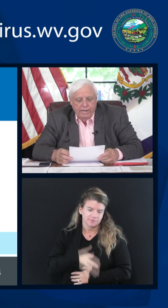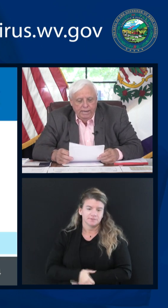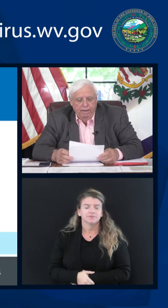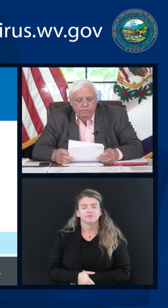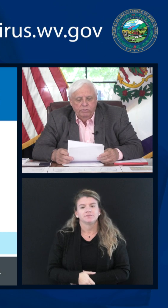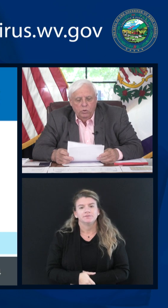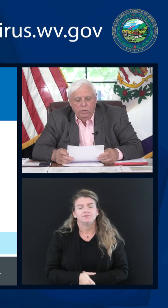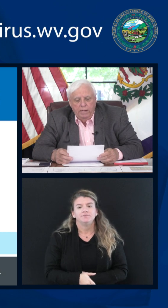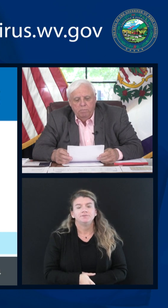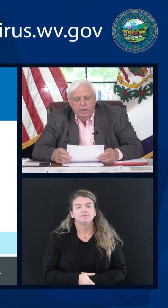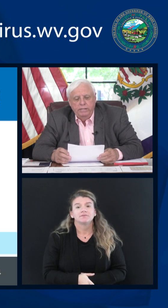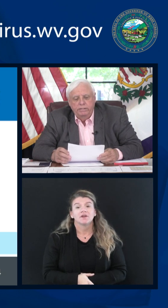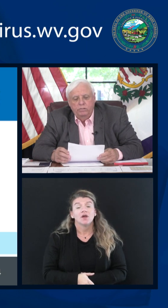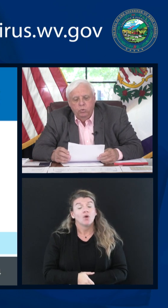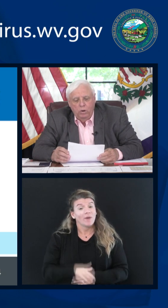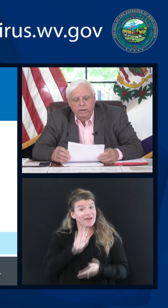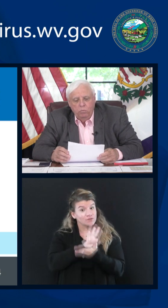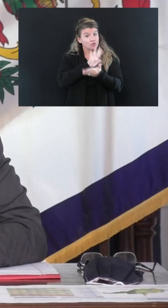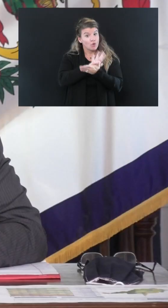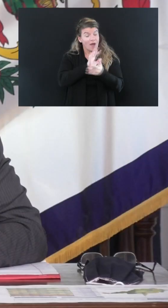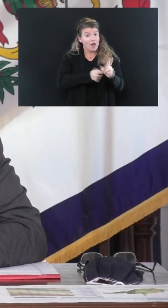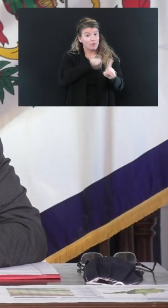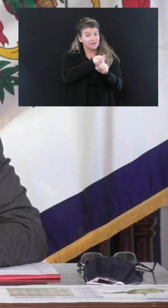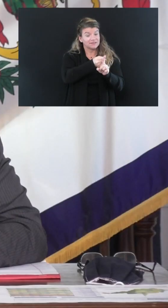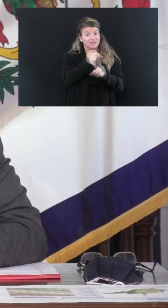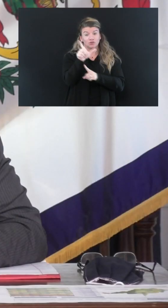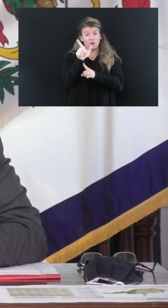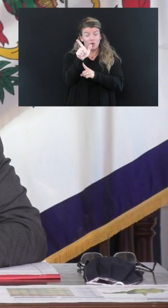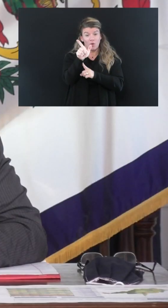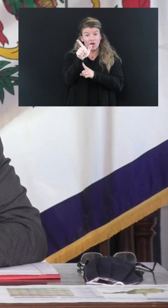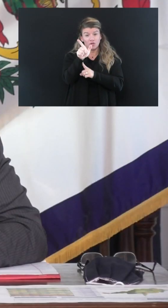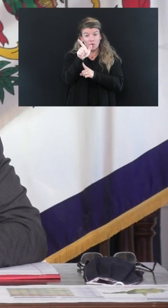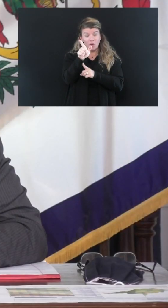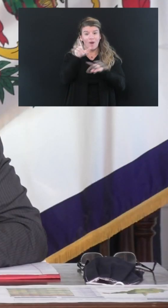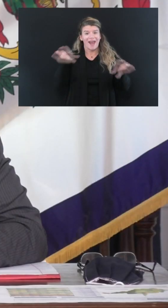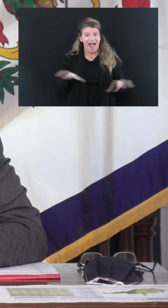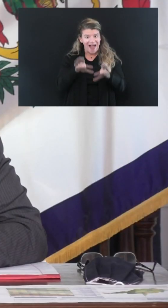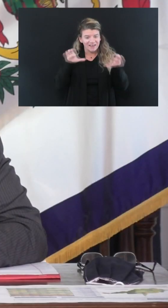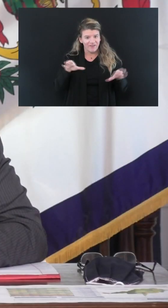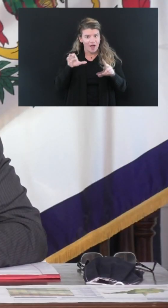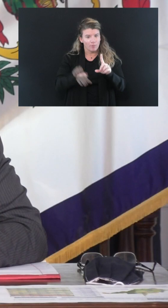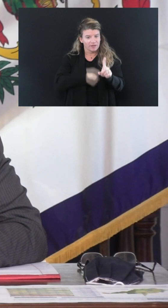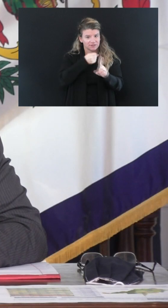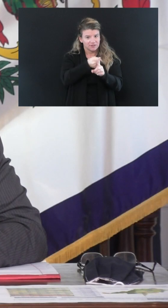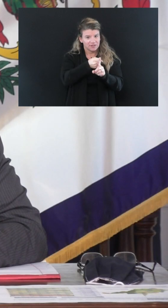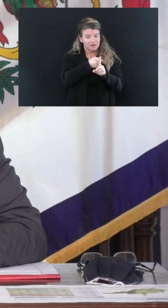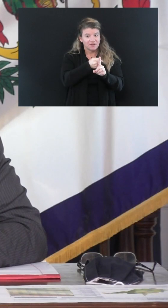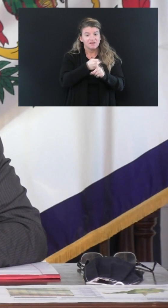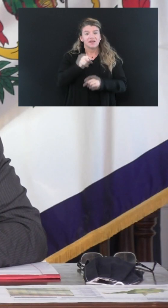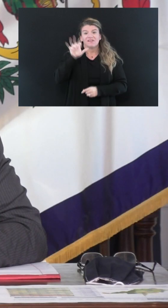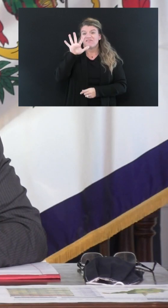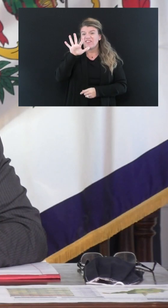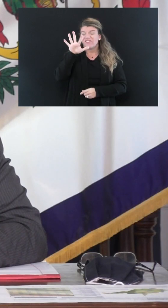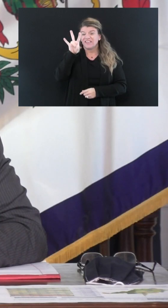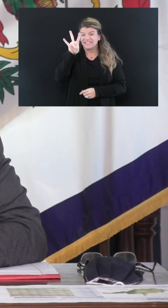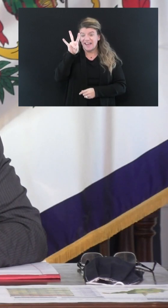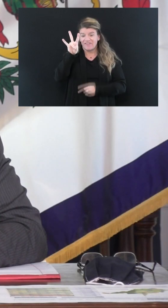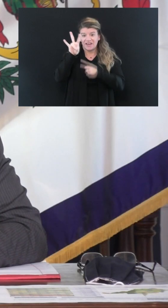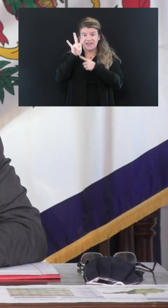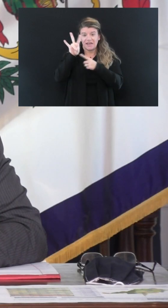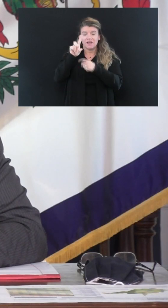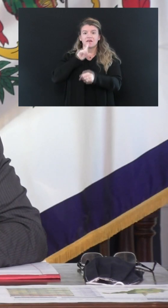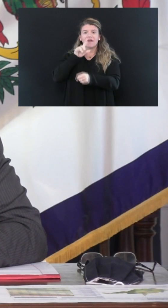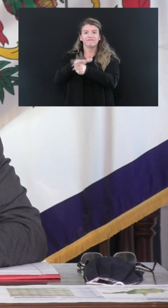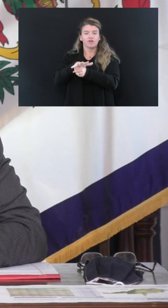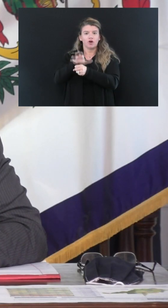We now have school outbreaks in 21. We have 21 active outbreaks and 57 confirmed